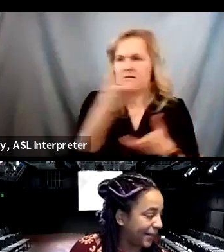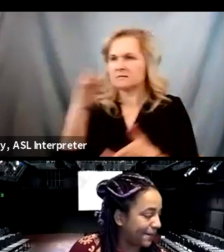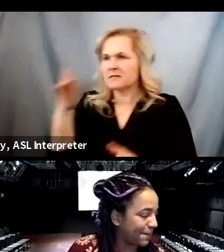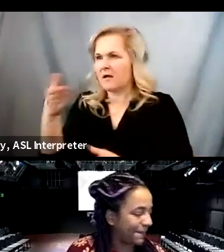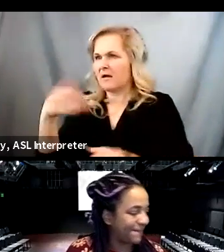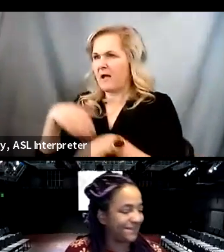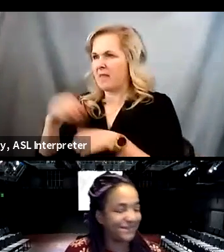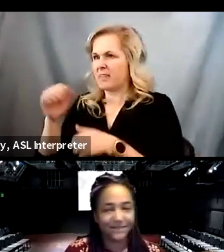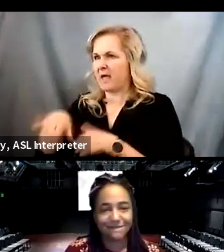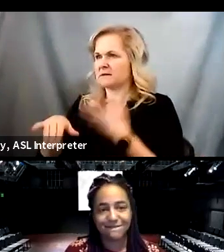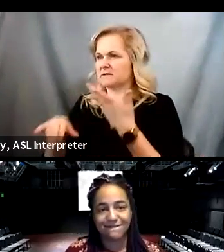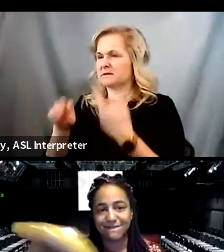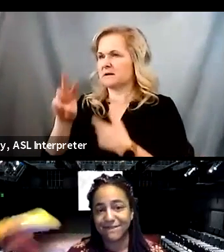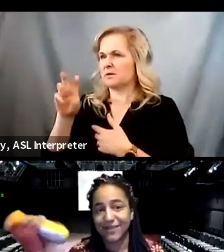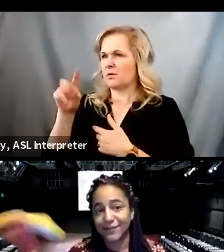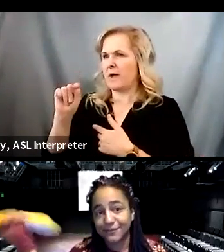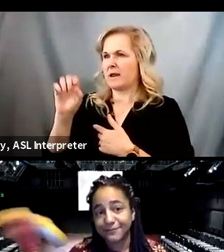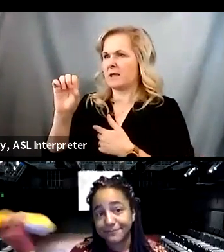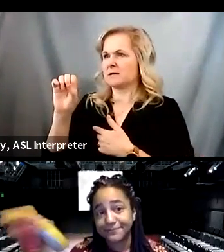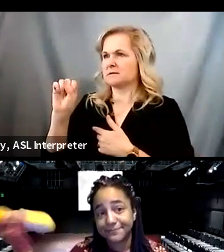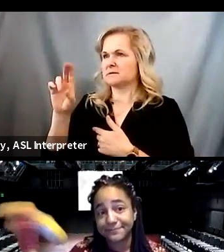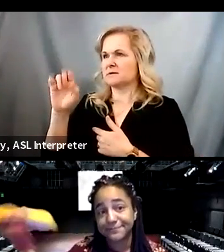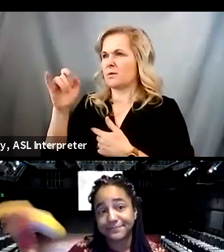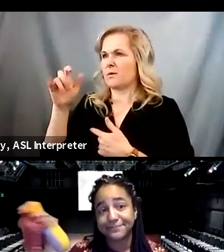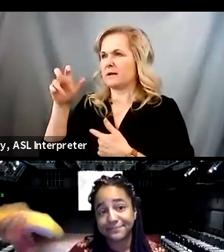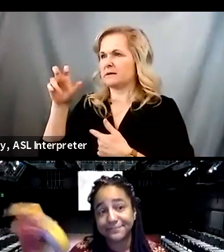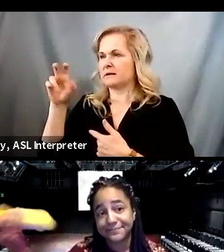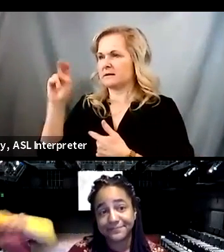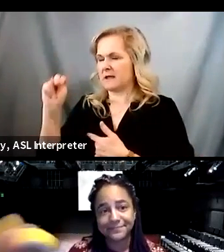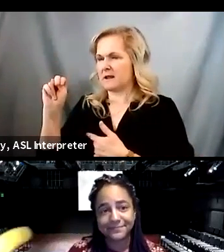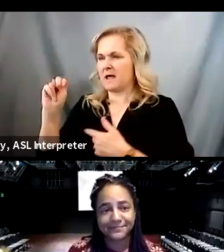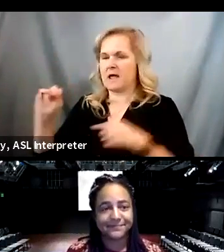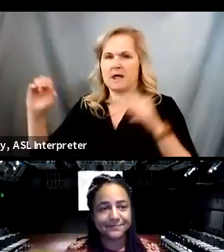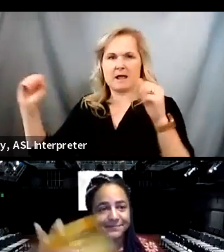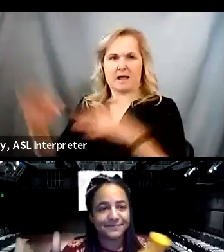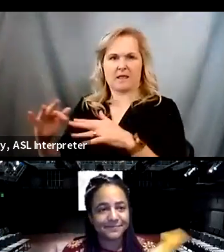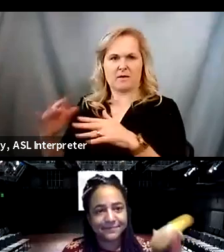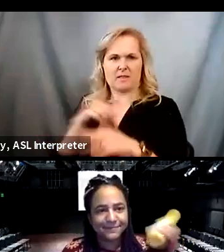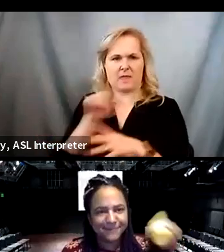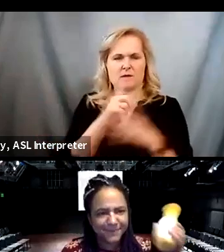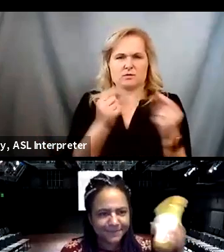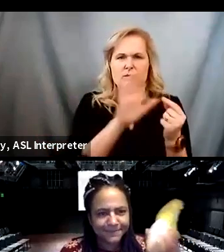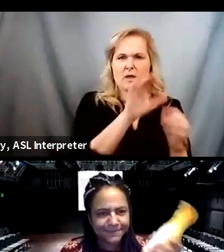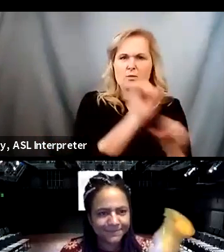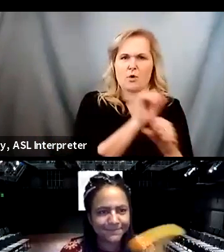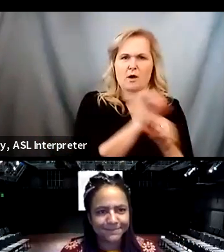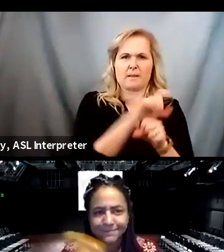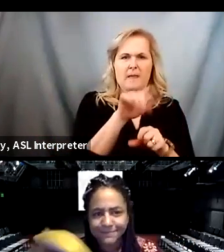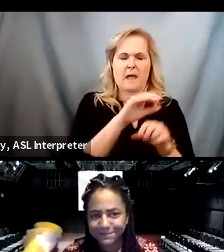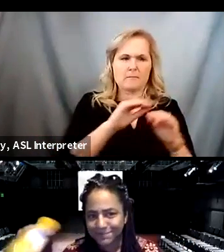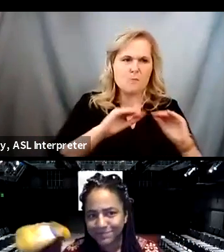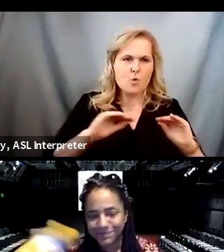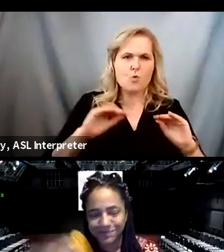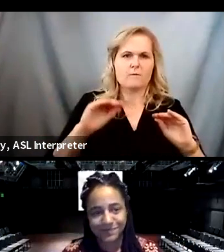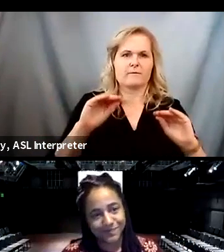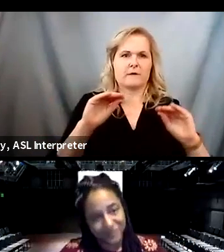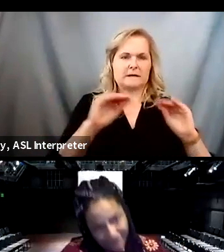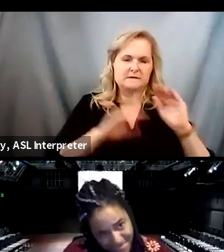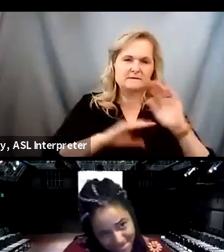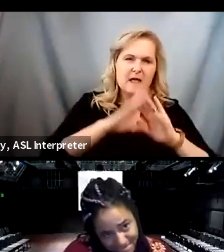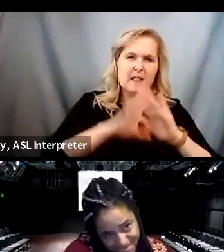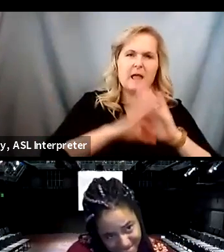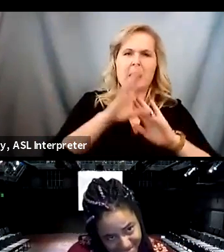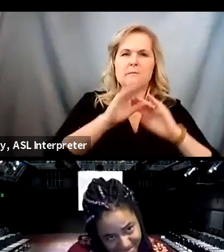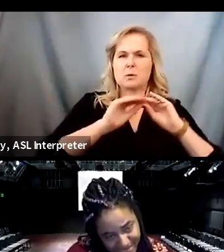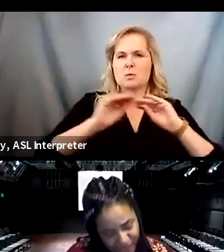so their work then, as they move and develop, their work is, going to become more and more